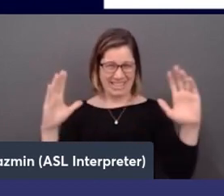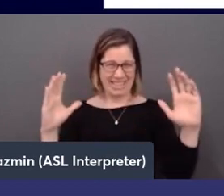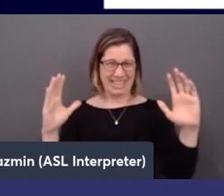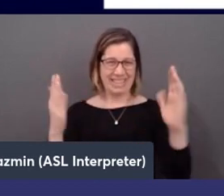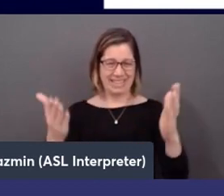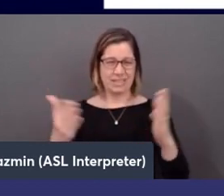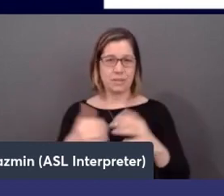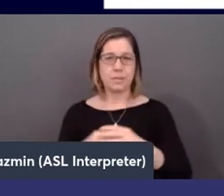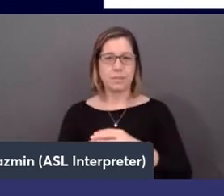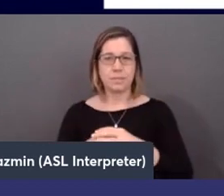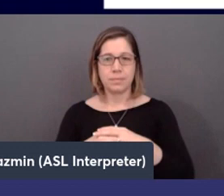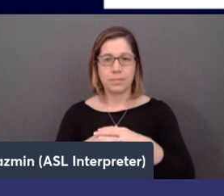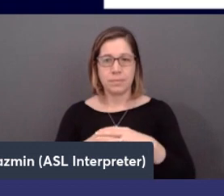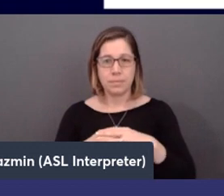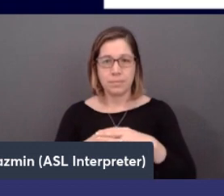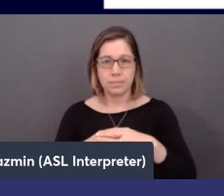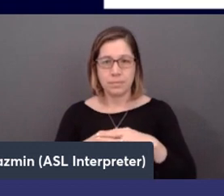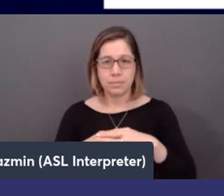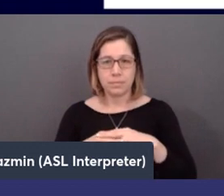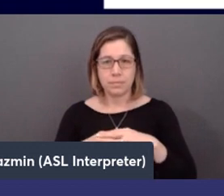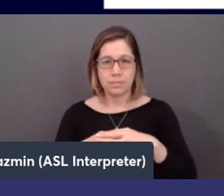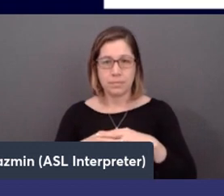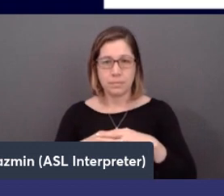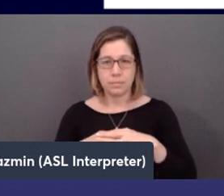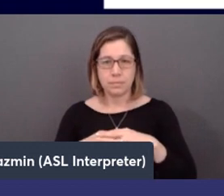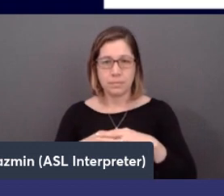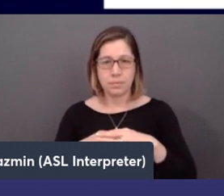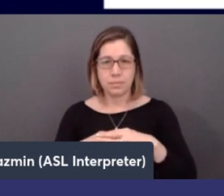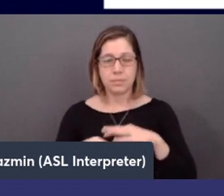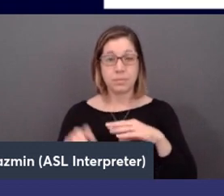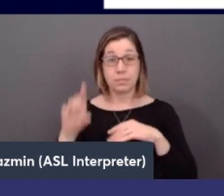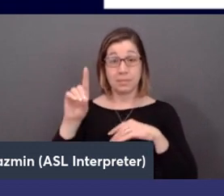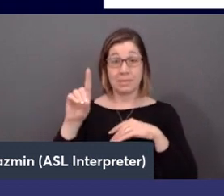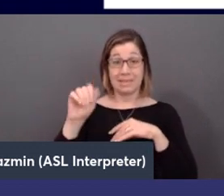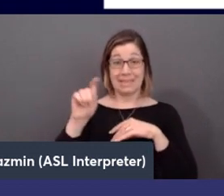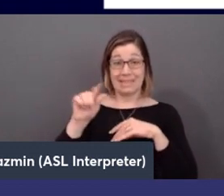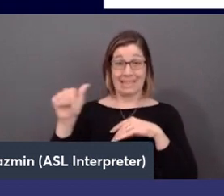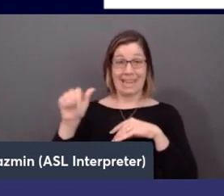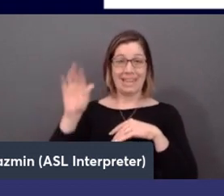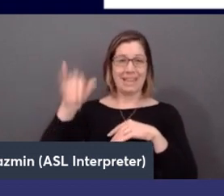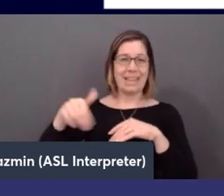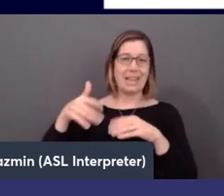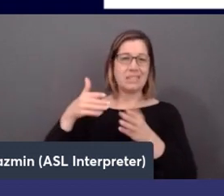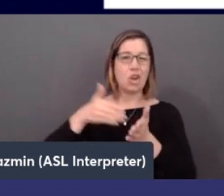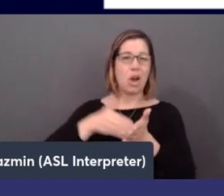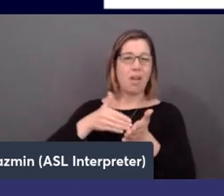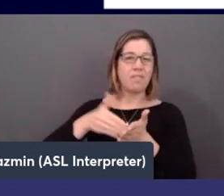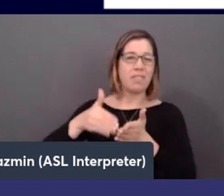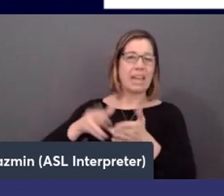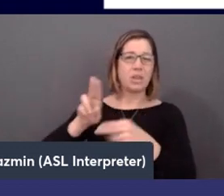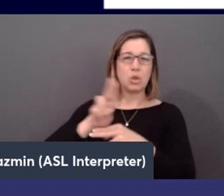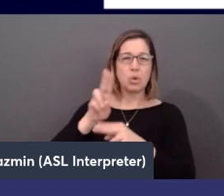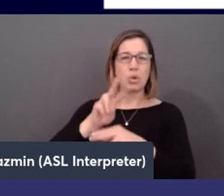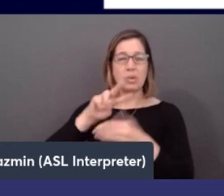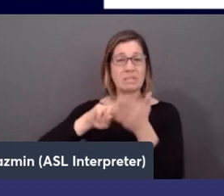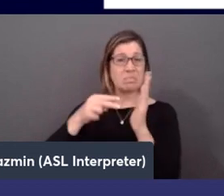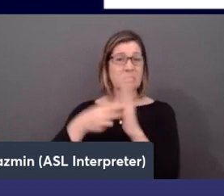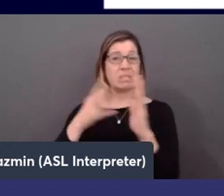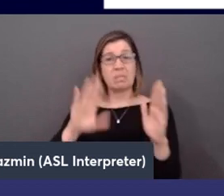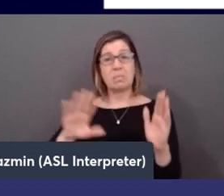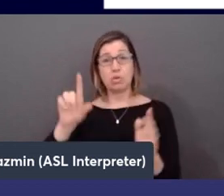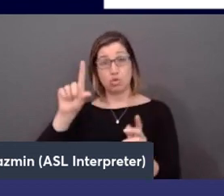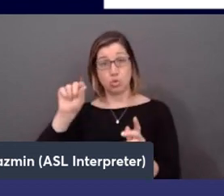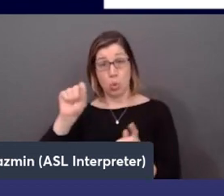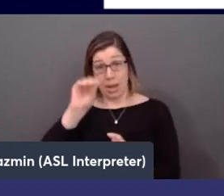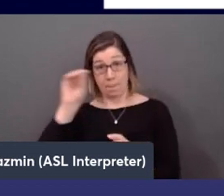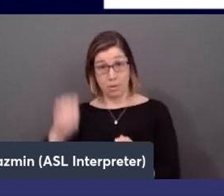you have data that is often used, right? So that means about 20% of your data will remain in memory